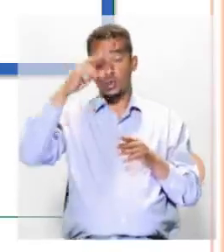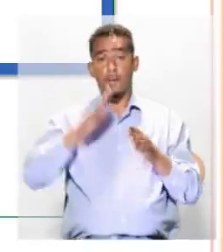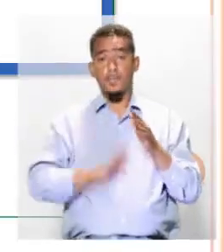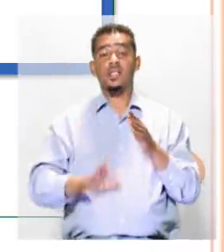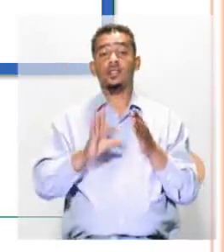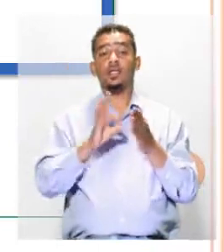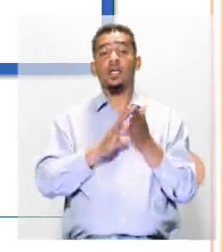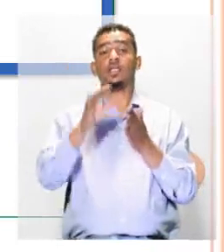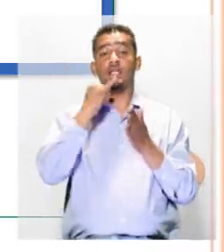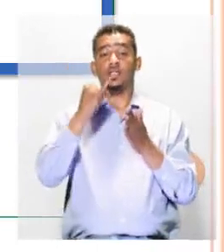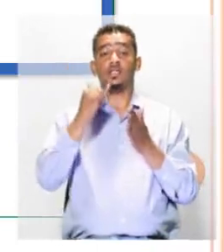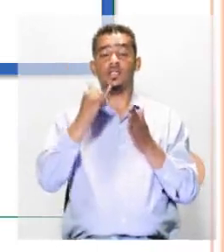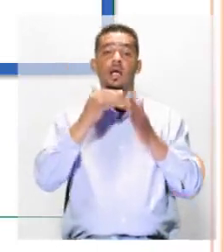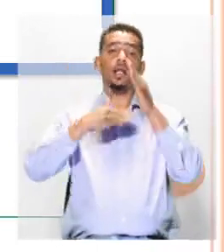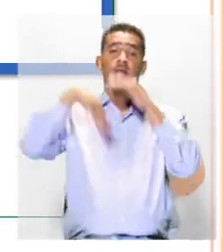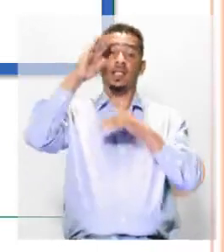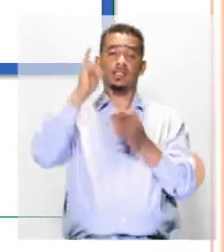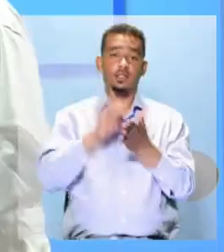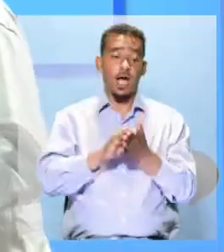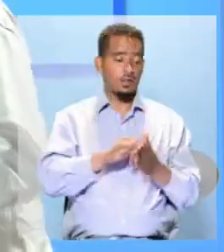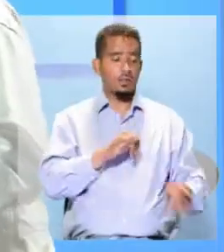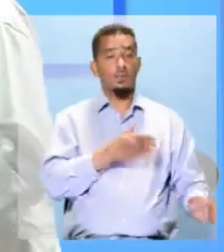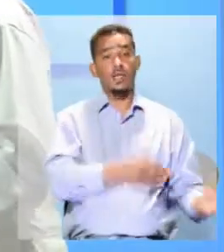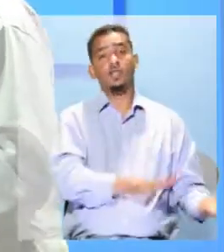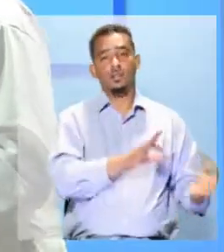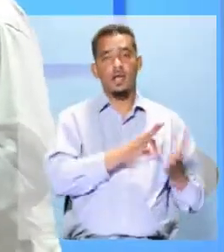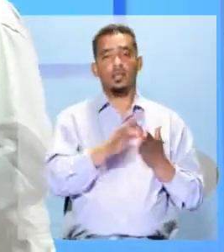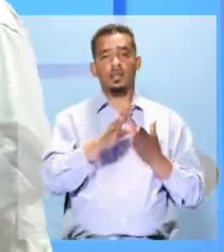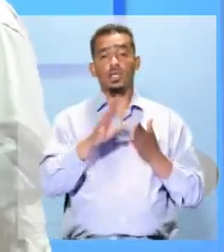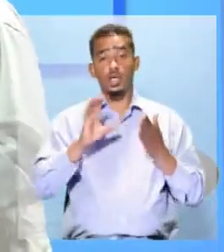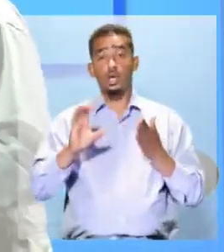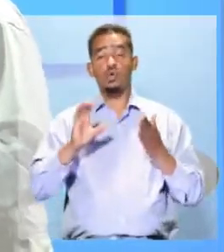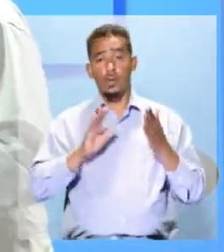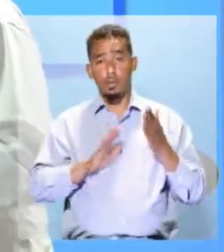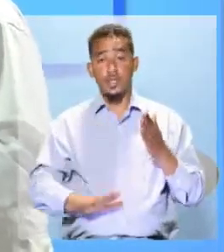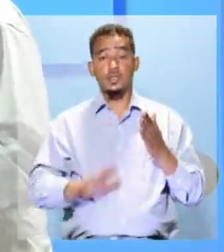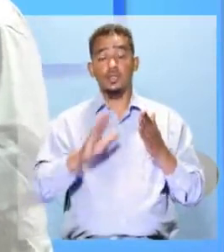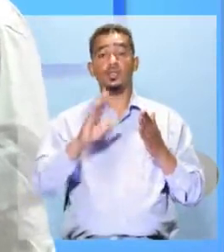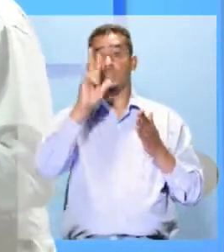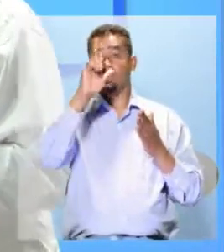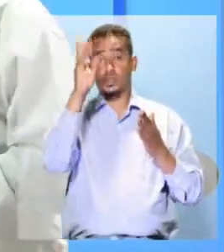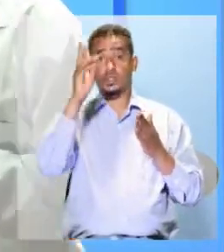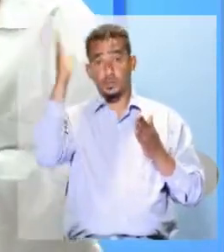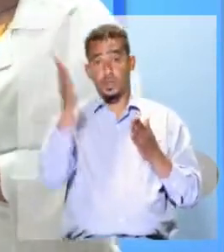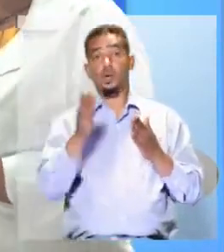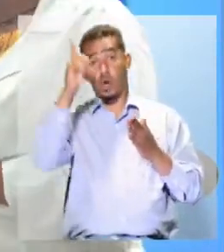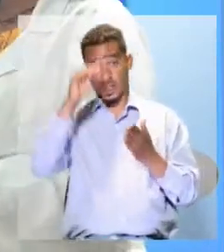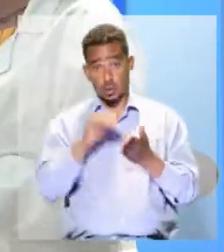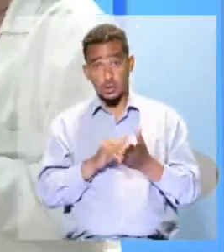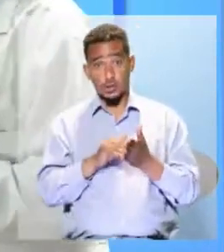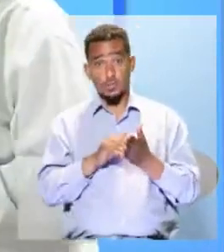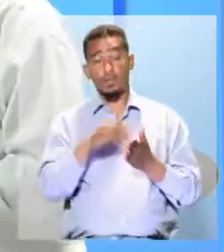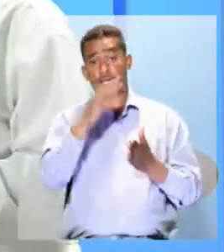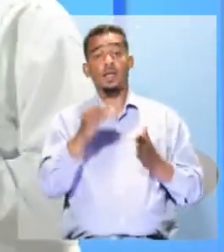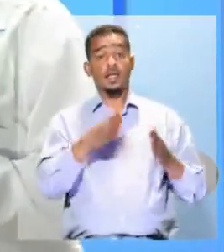is greater than the days rate. So crude birth rate in Africa, it is 36 per 1,000,